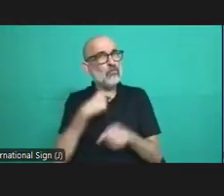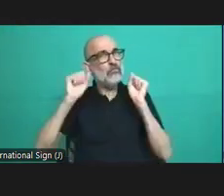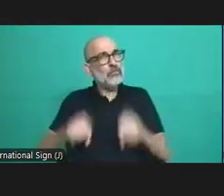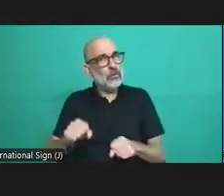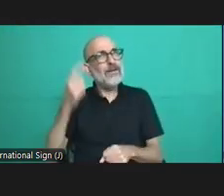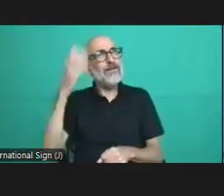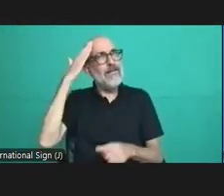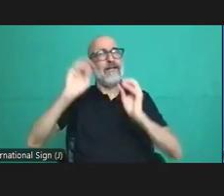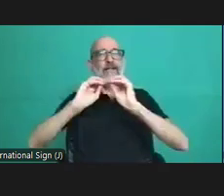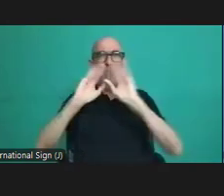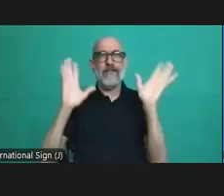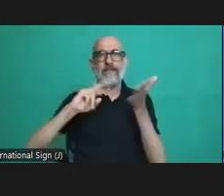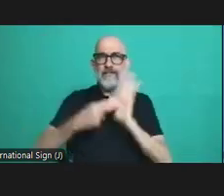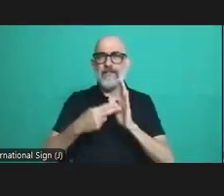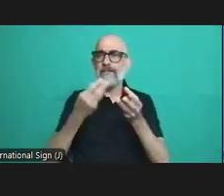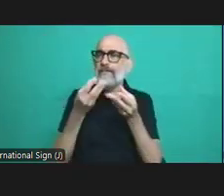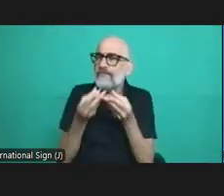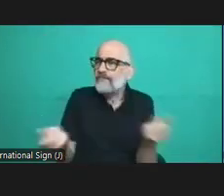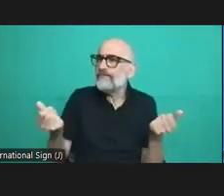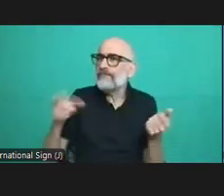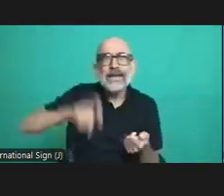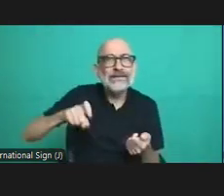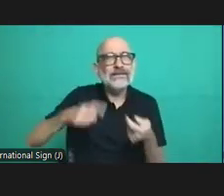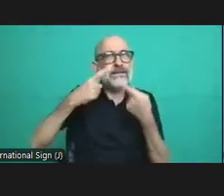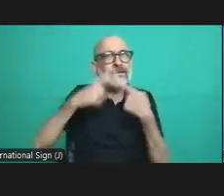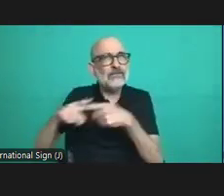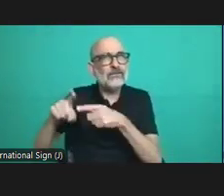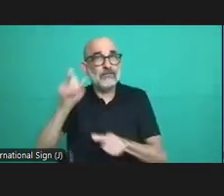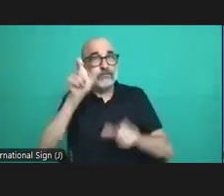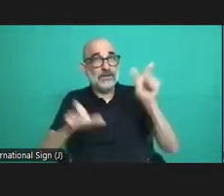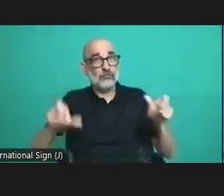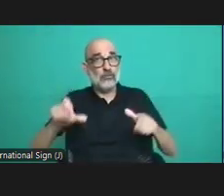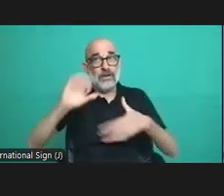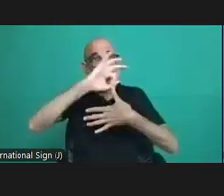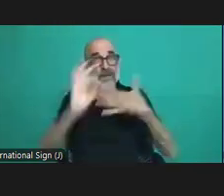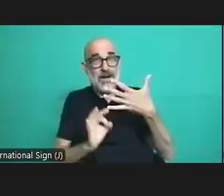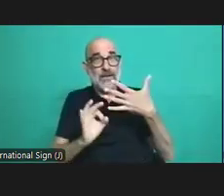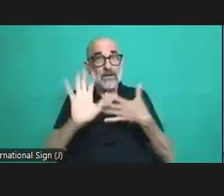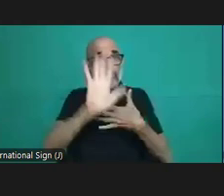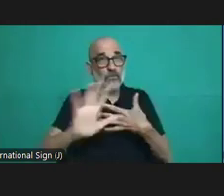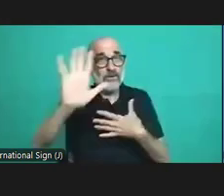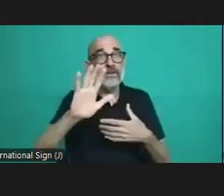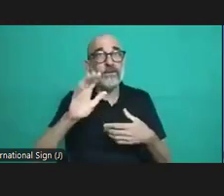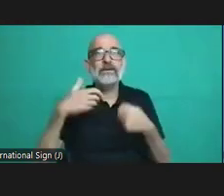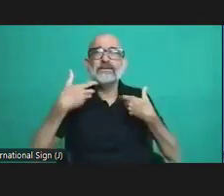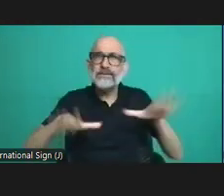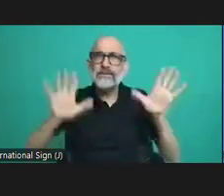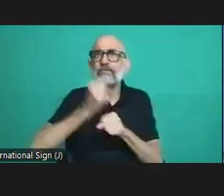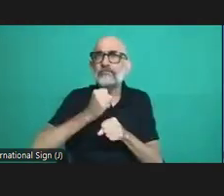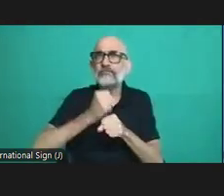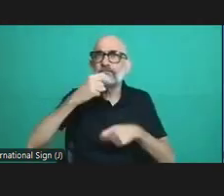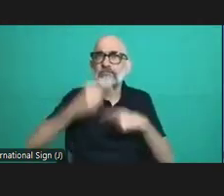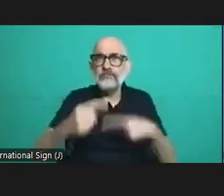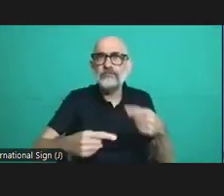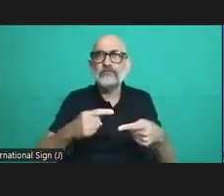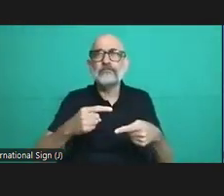economic, and developmental challenges, and are moving forward on a path towards universal access to health and universal